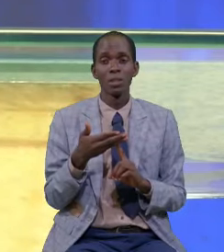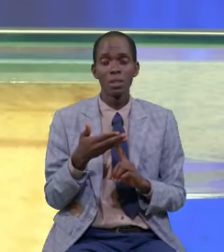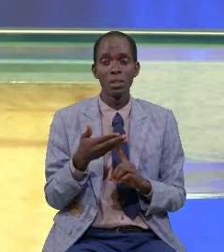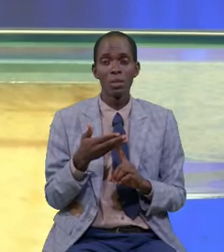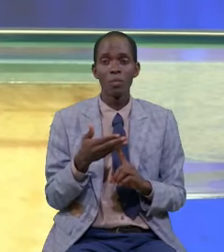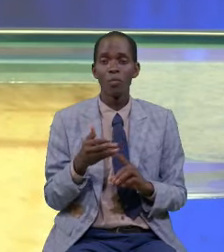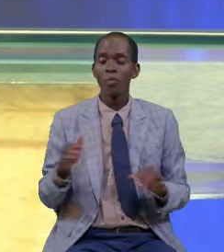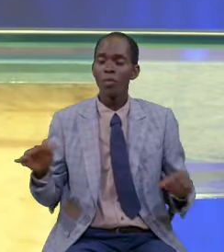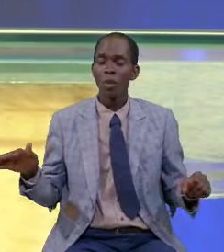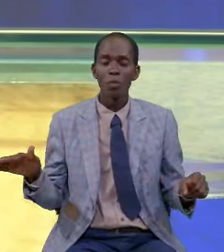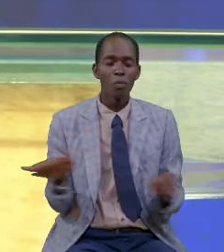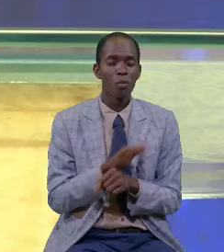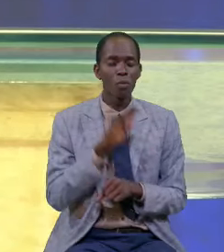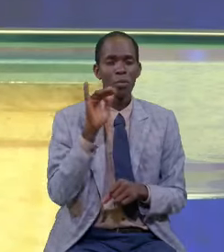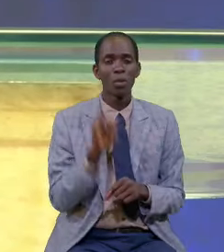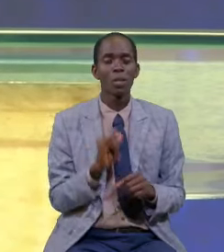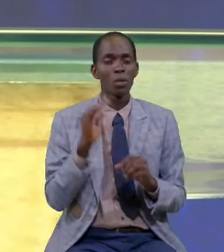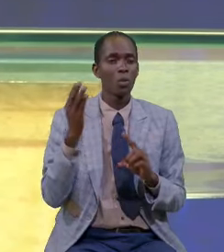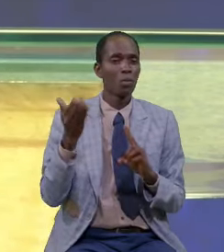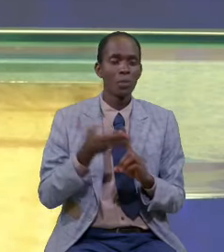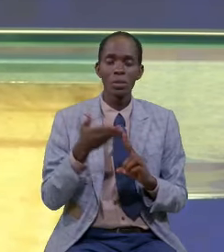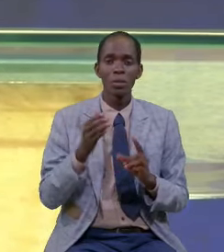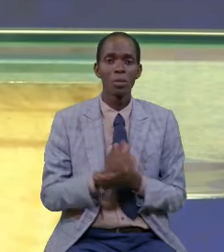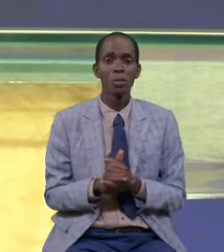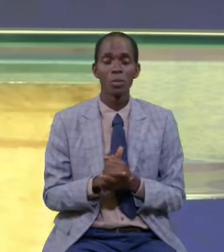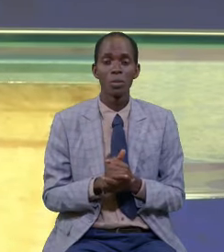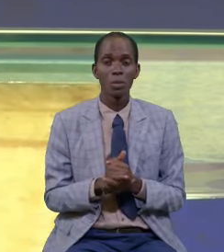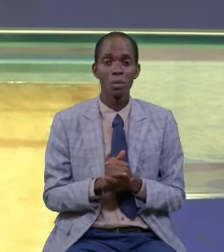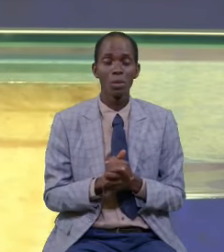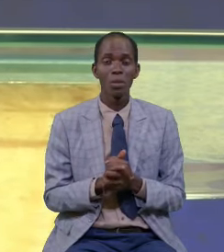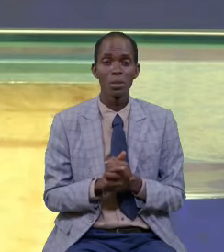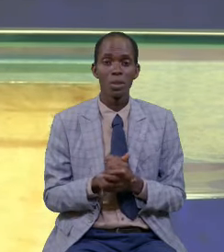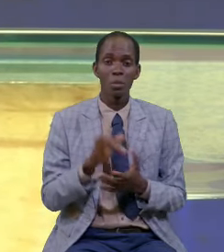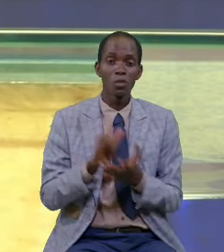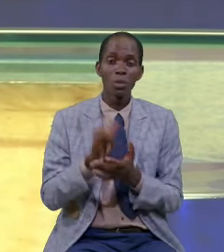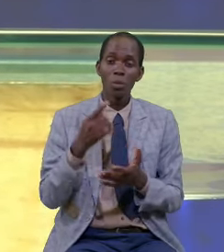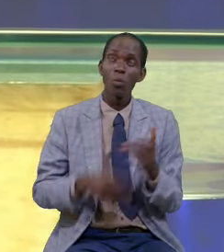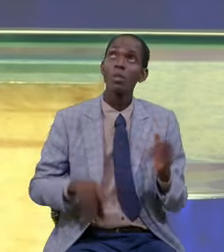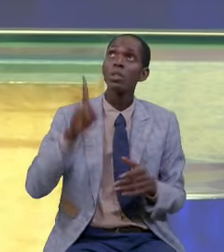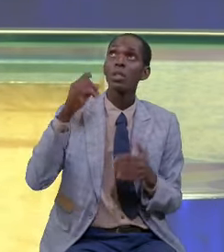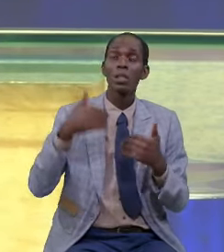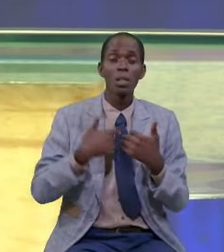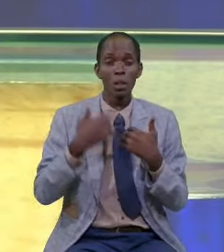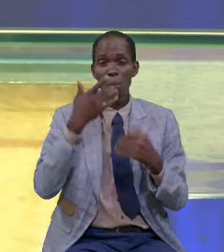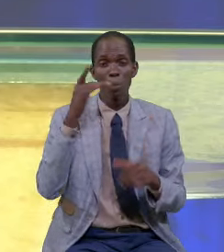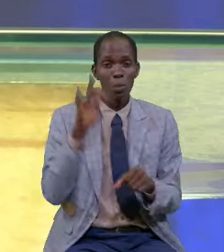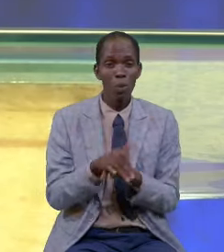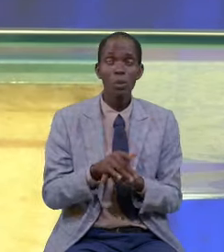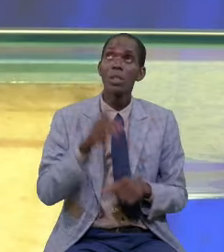Fully persuaded that what he had promised is